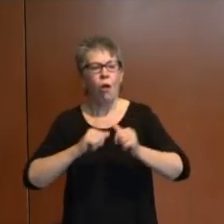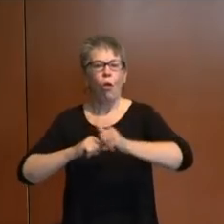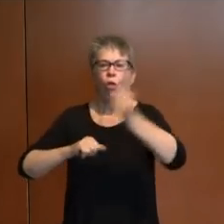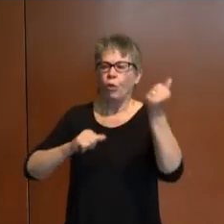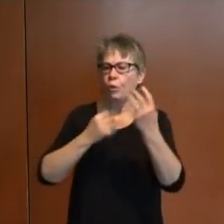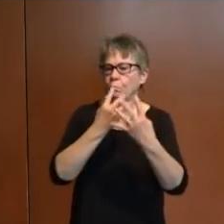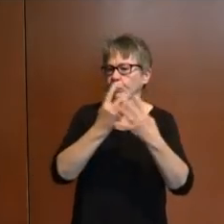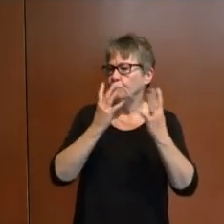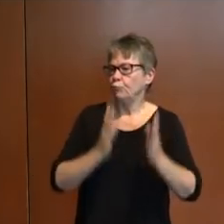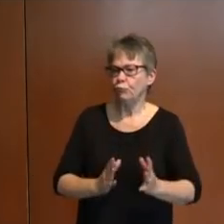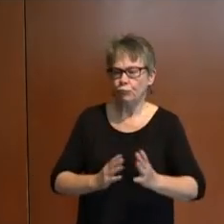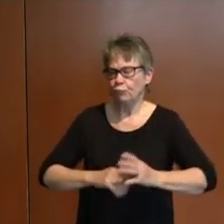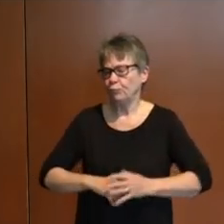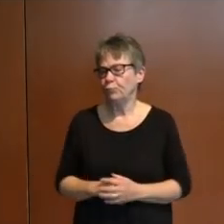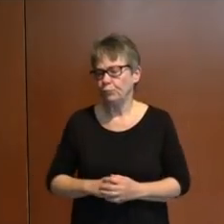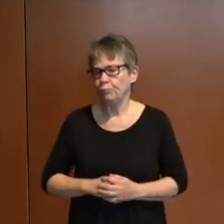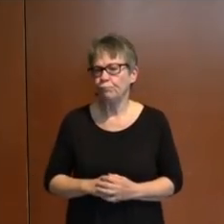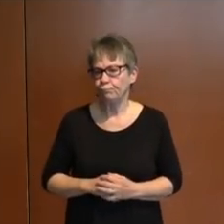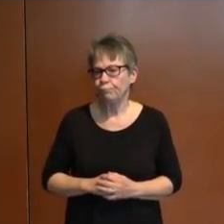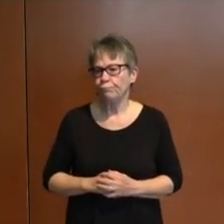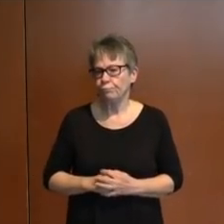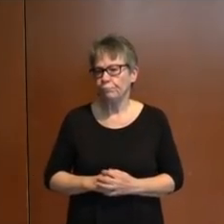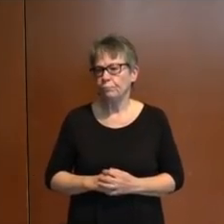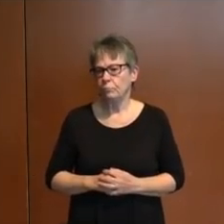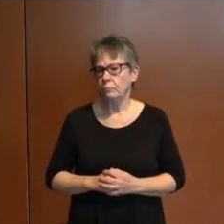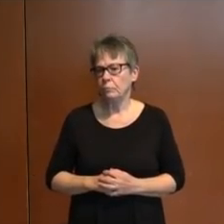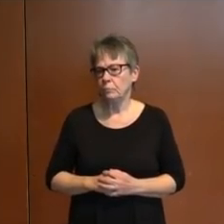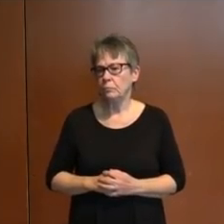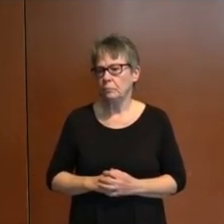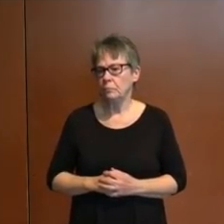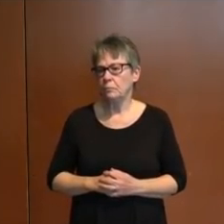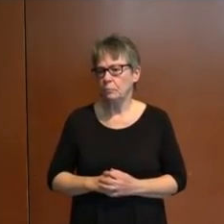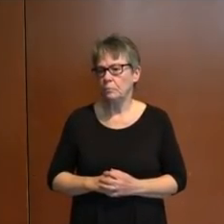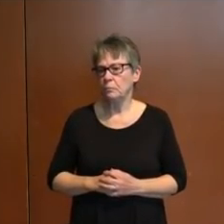2,492 new cases for a total of